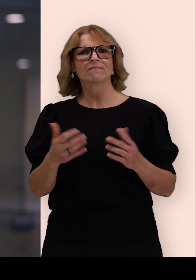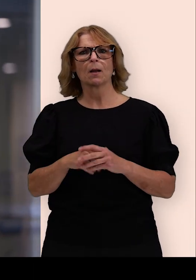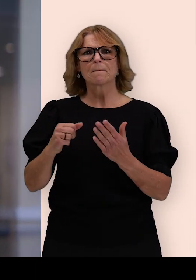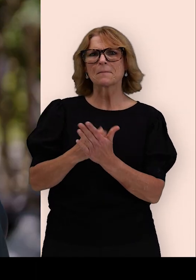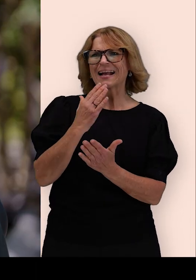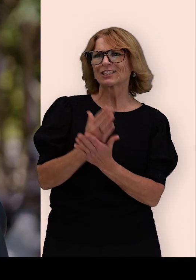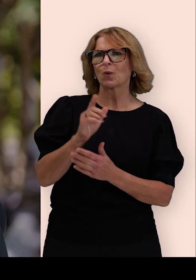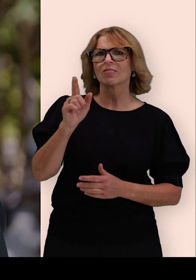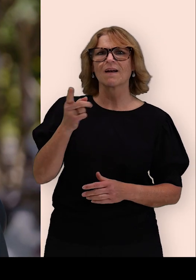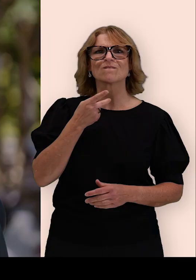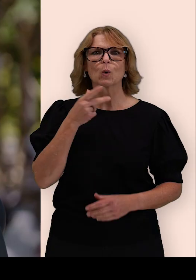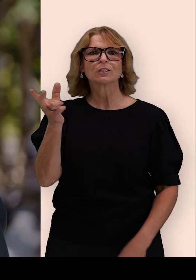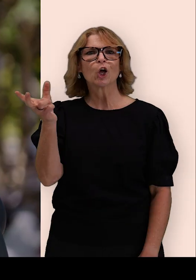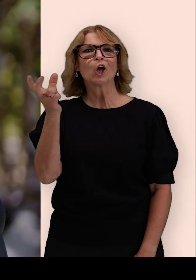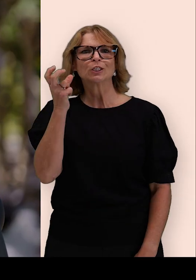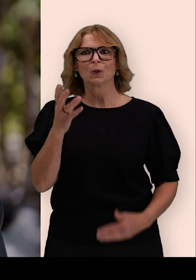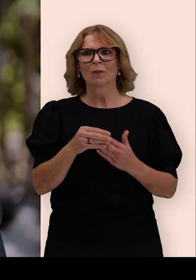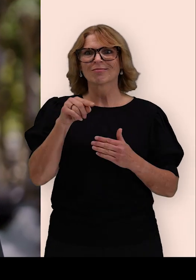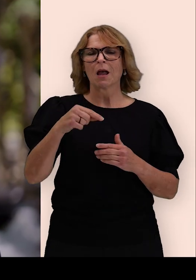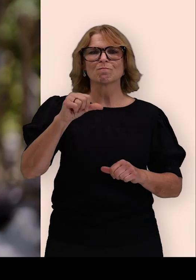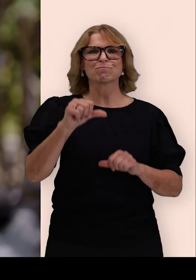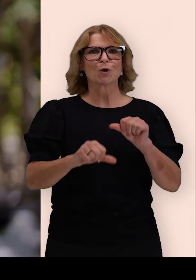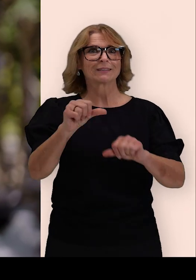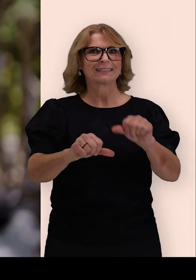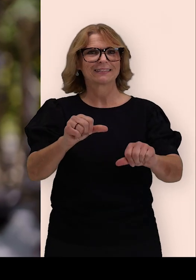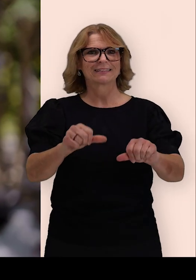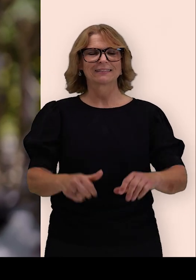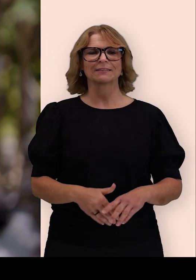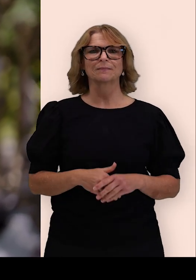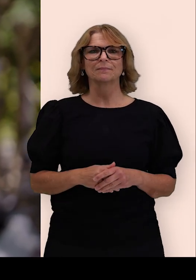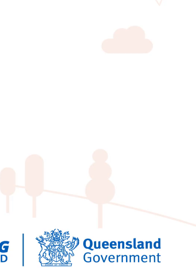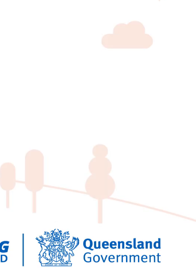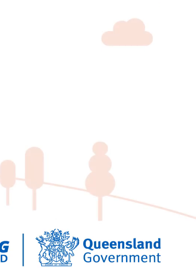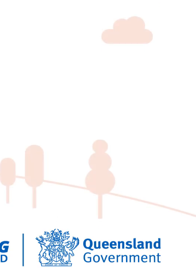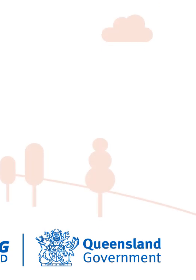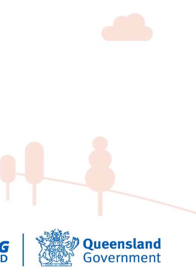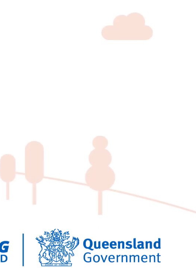because it's their life. Make sure their voice is heard within that process.